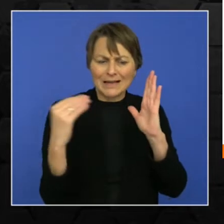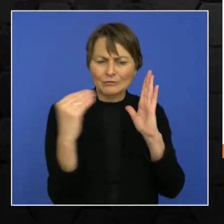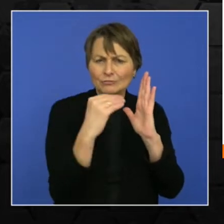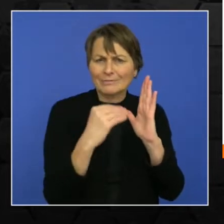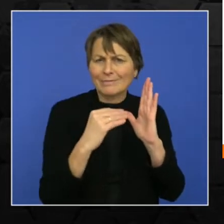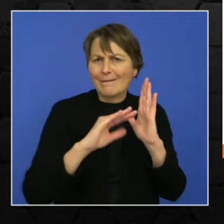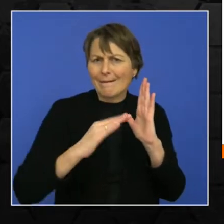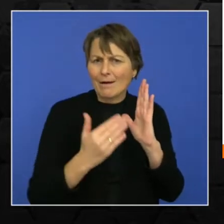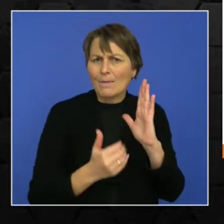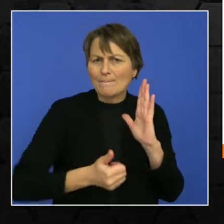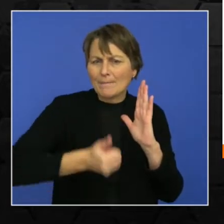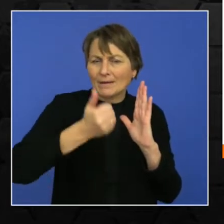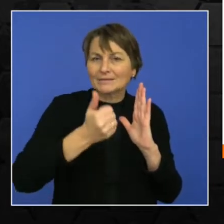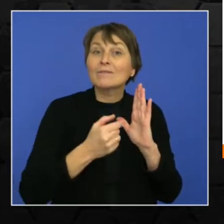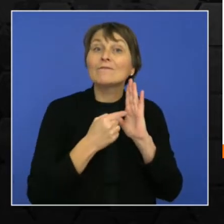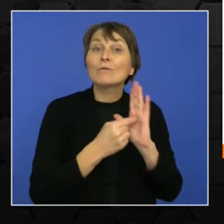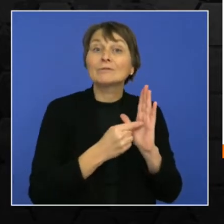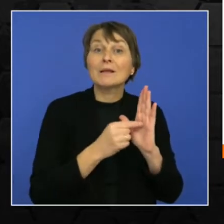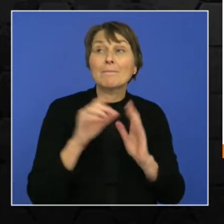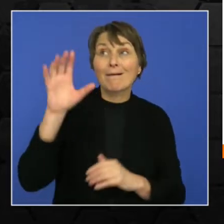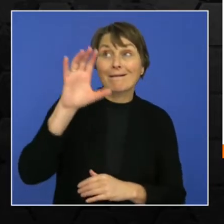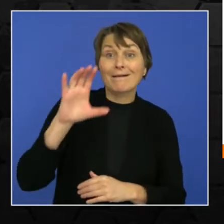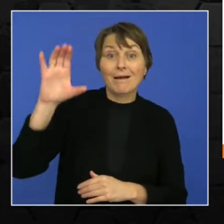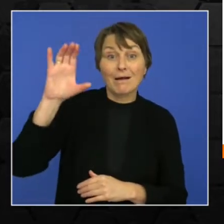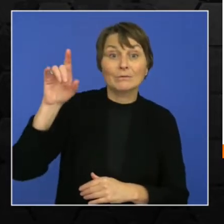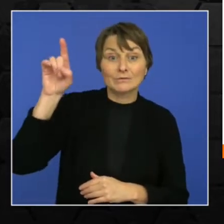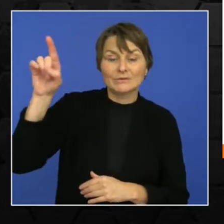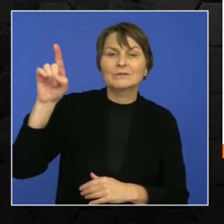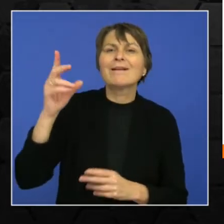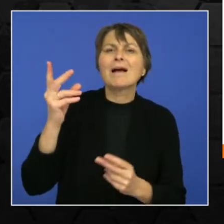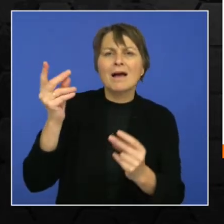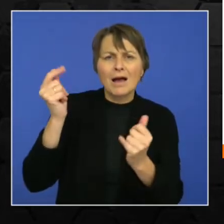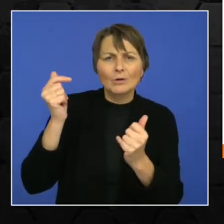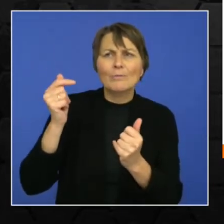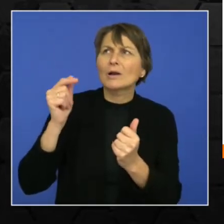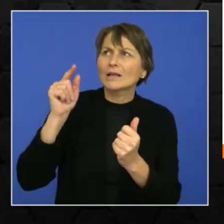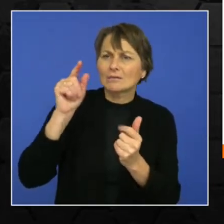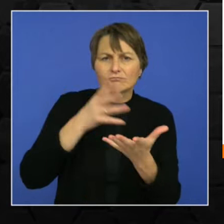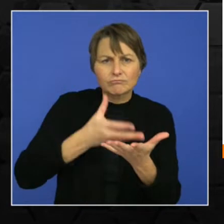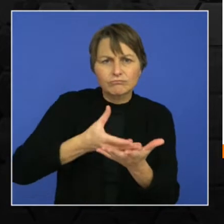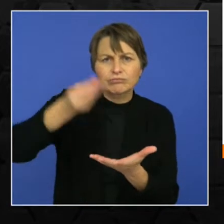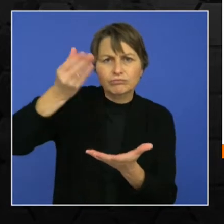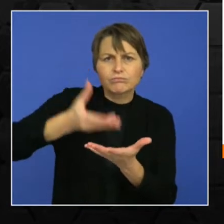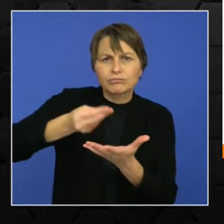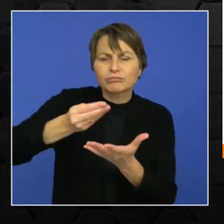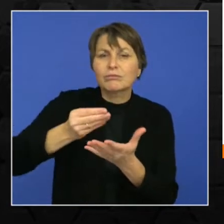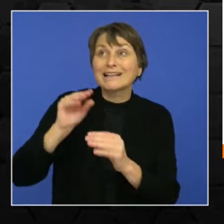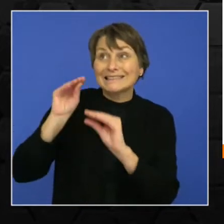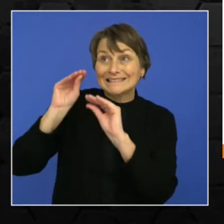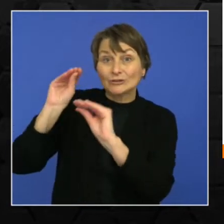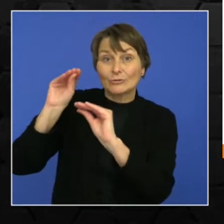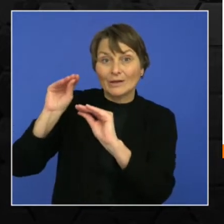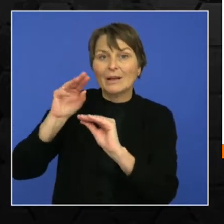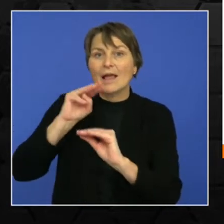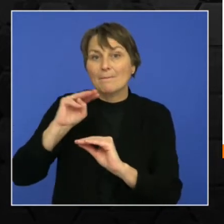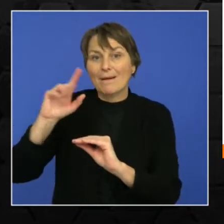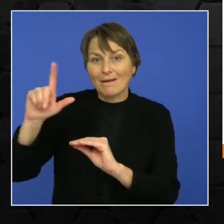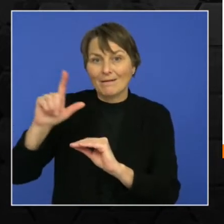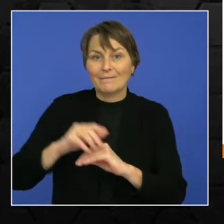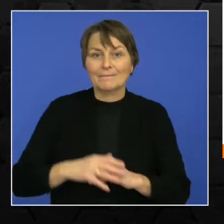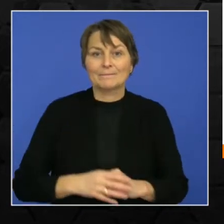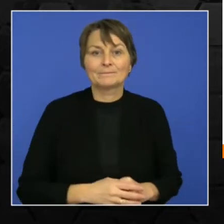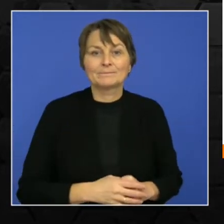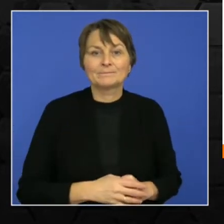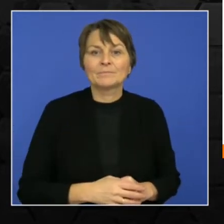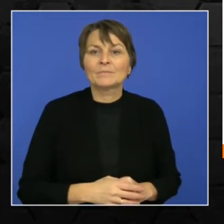can do in cloud AutoML also, as machine learning, as TF.js also support in Azure also. So if you are very good with